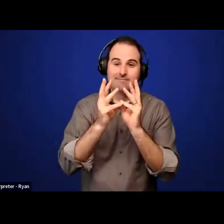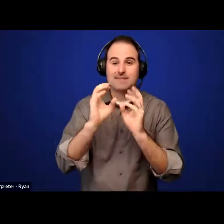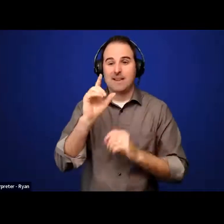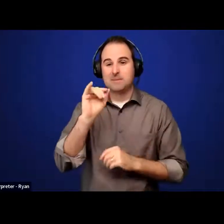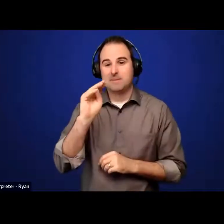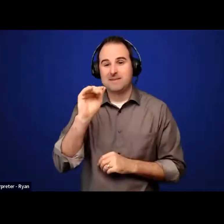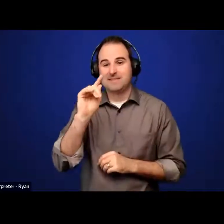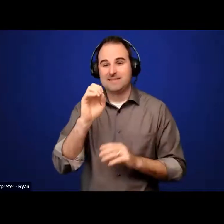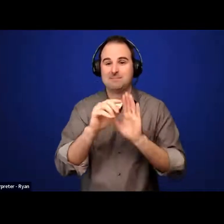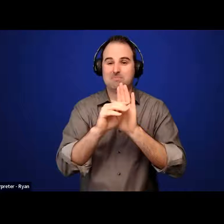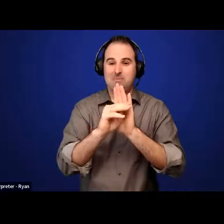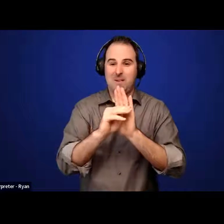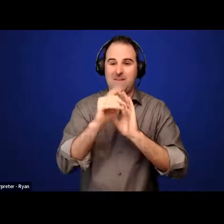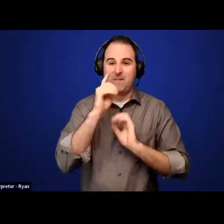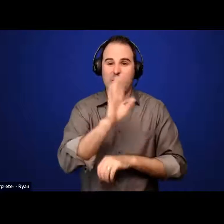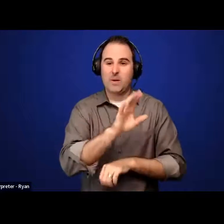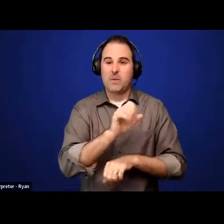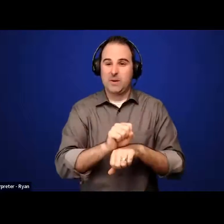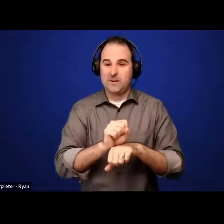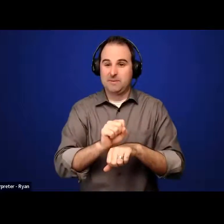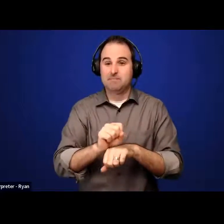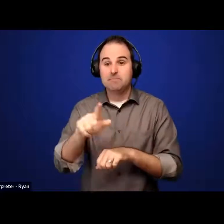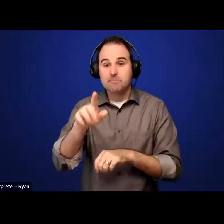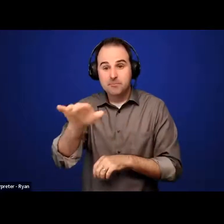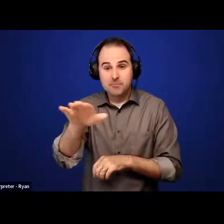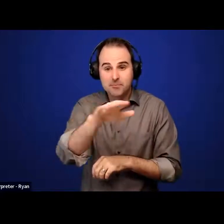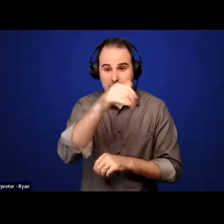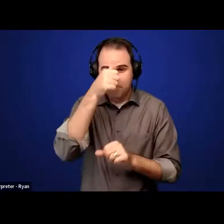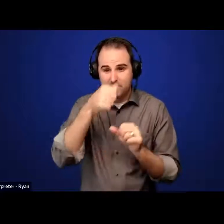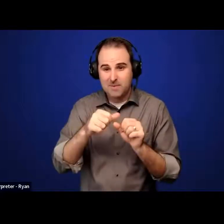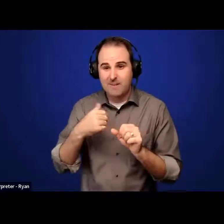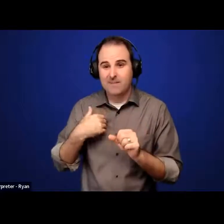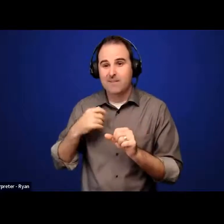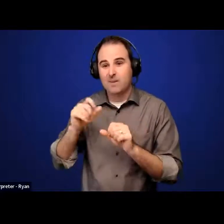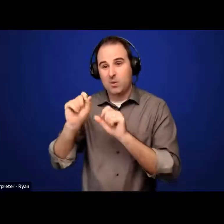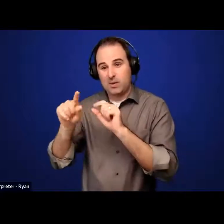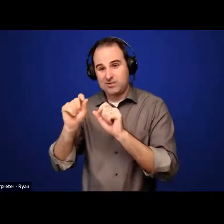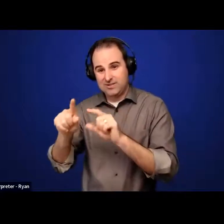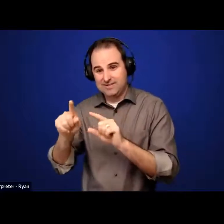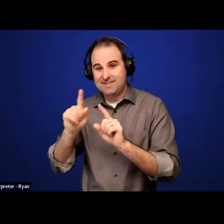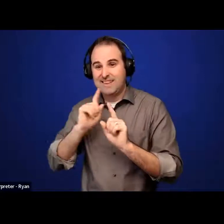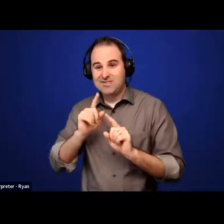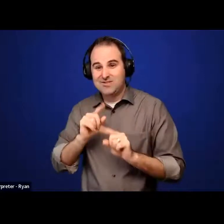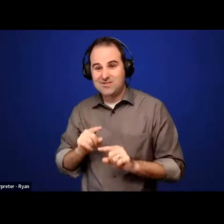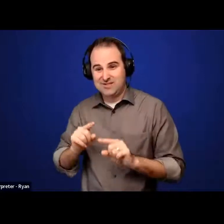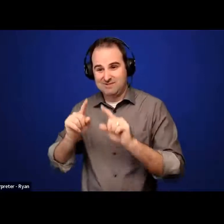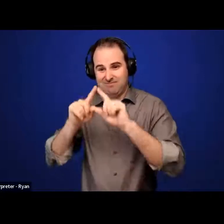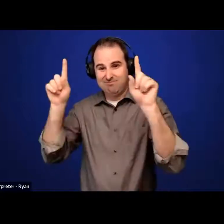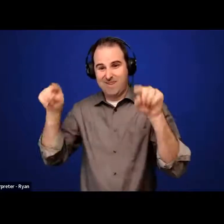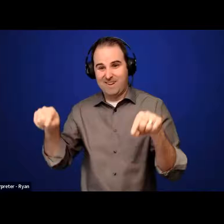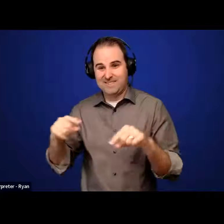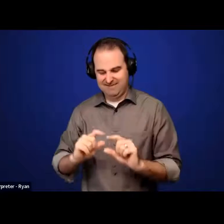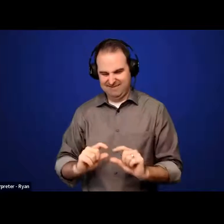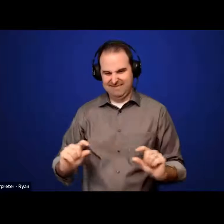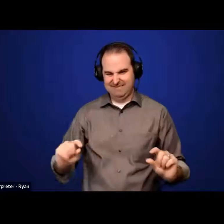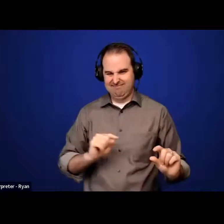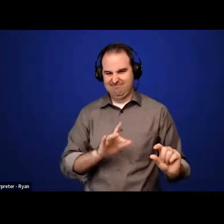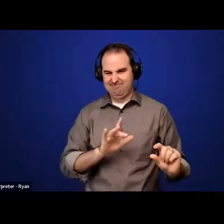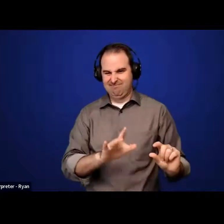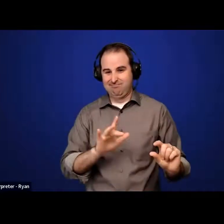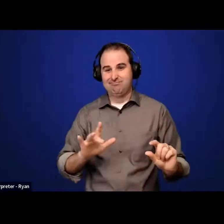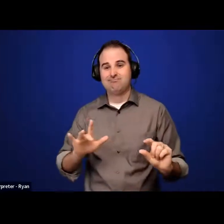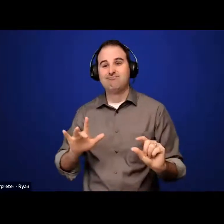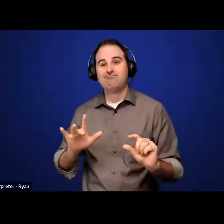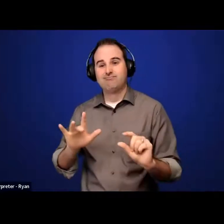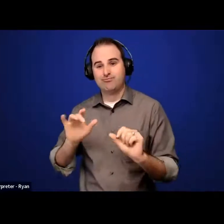is a Q&A available at the bottom of your screen. Please feel free to submit questions you might have for our panelists, and we'll get to those as we